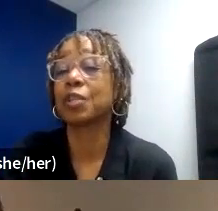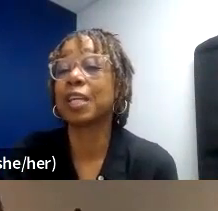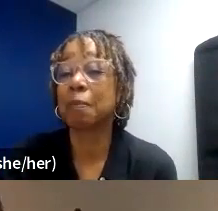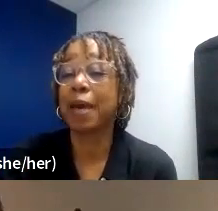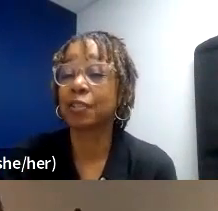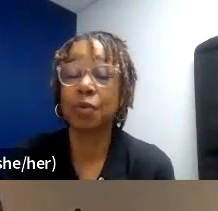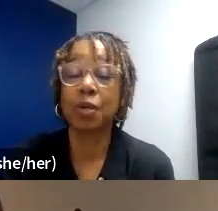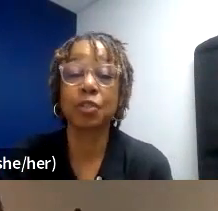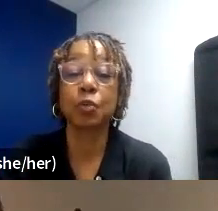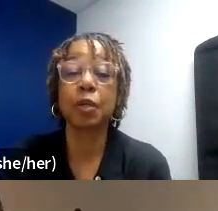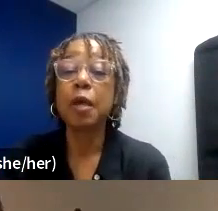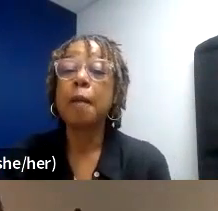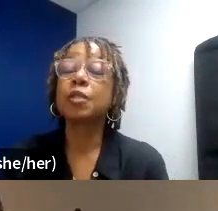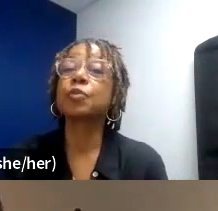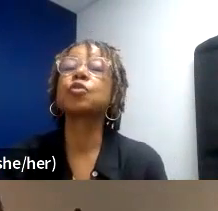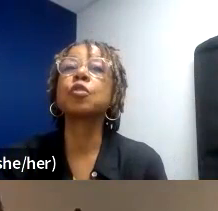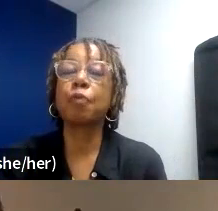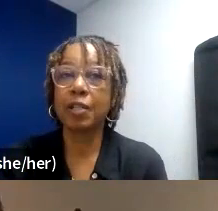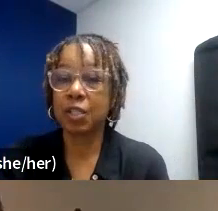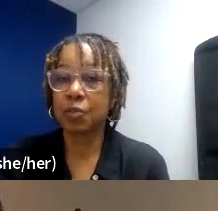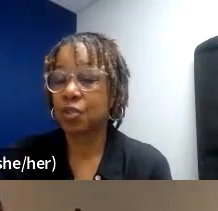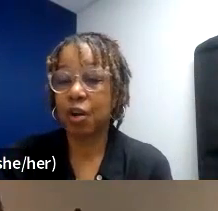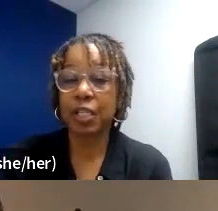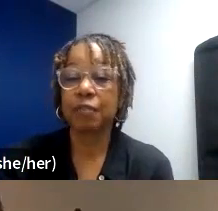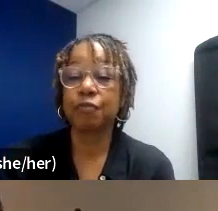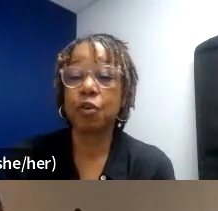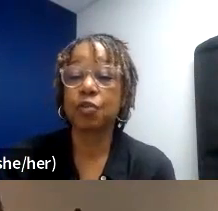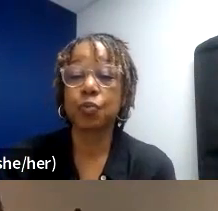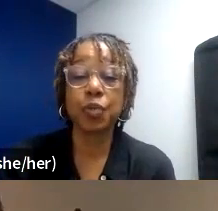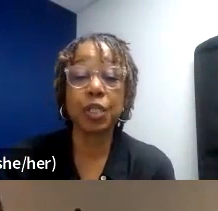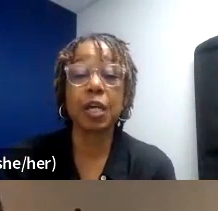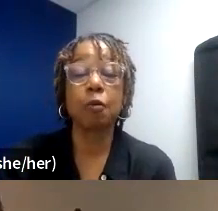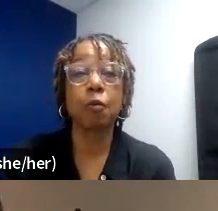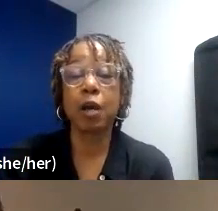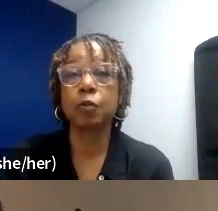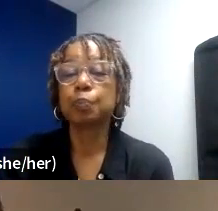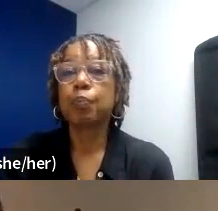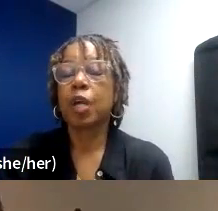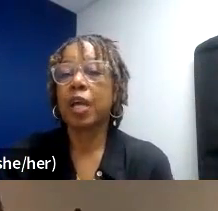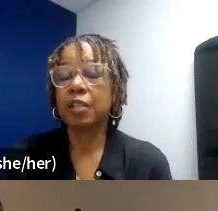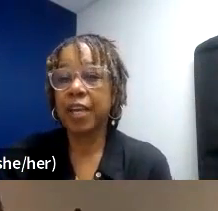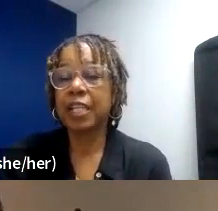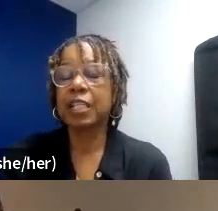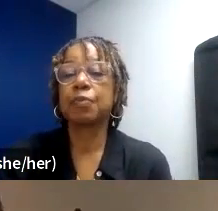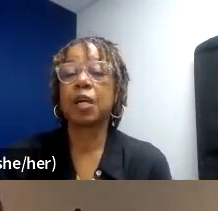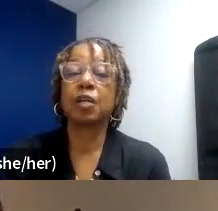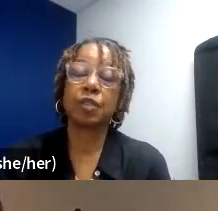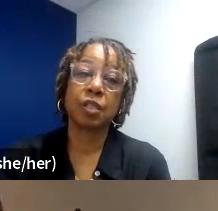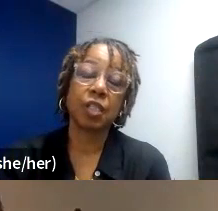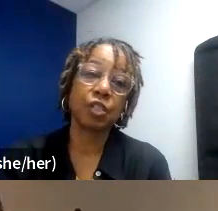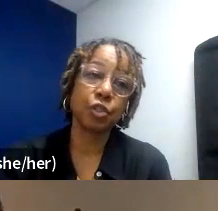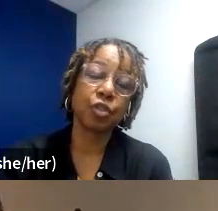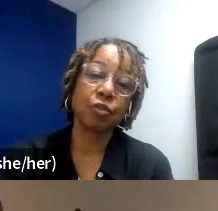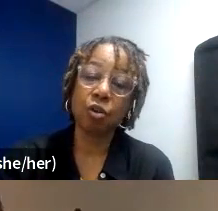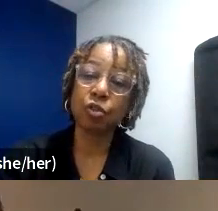don't even know the impact of what we're doing. But the Reunion Project was started and focused really around elevating